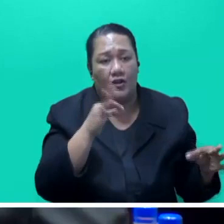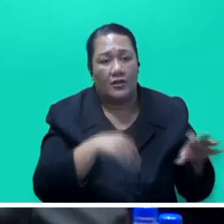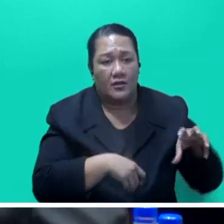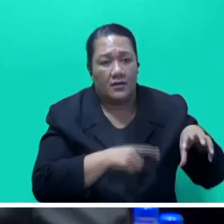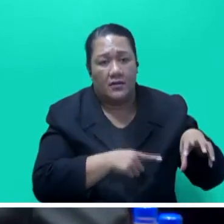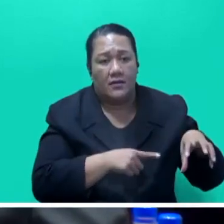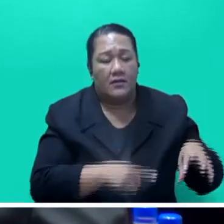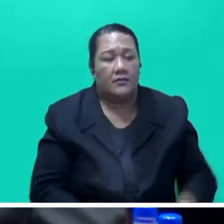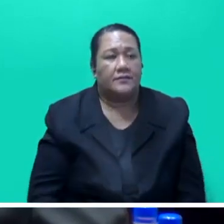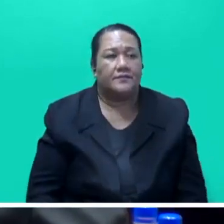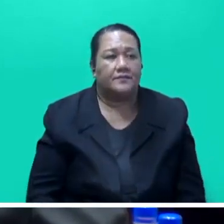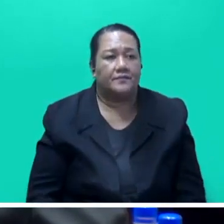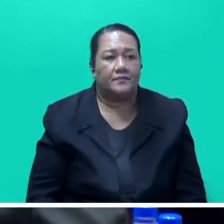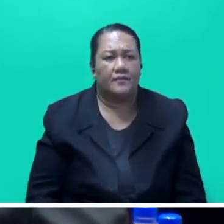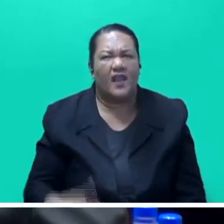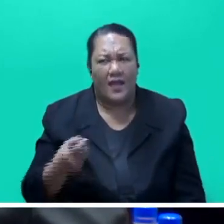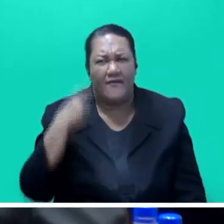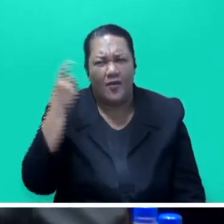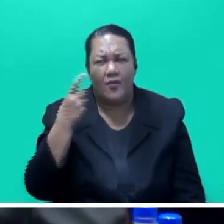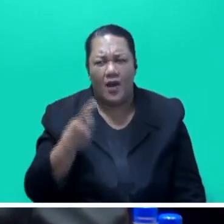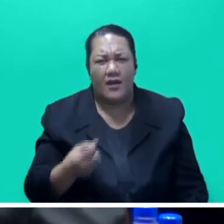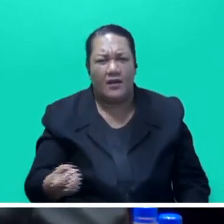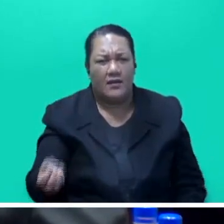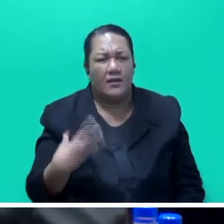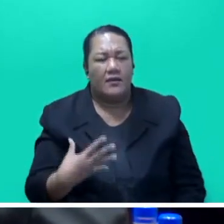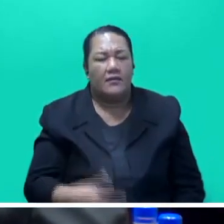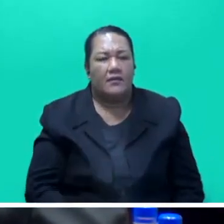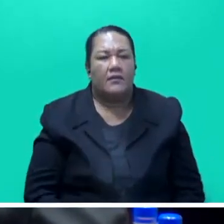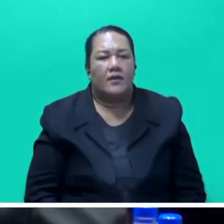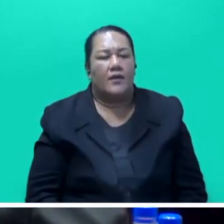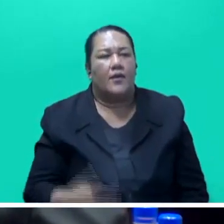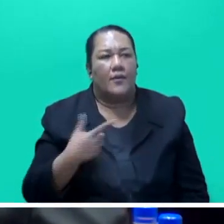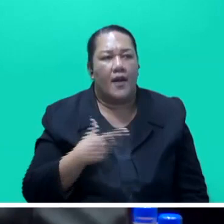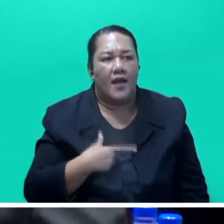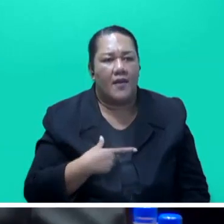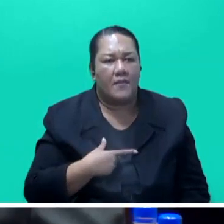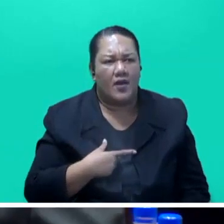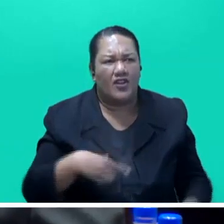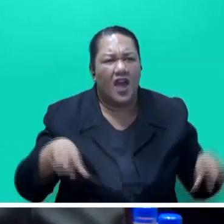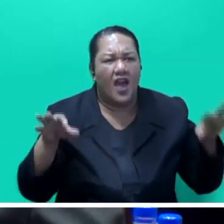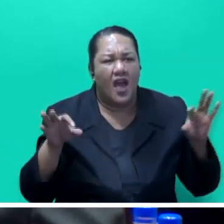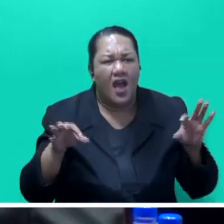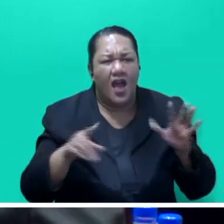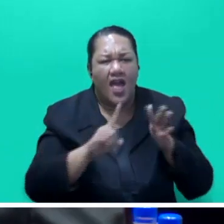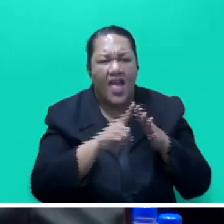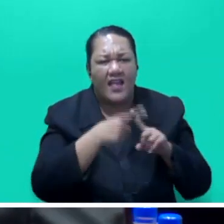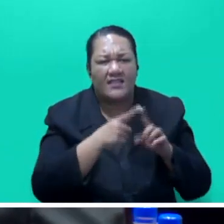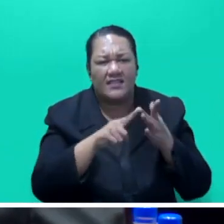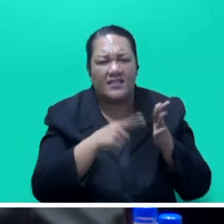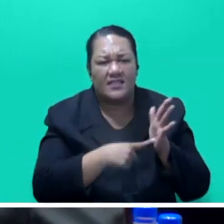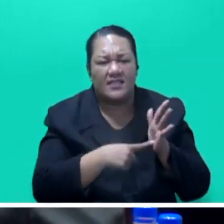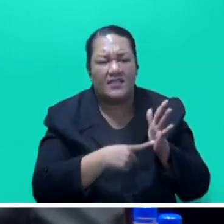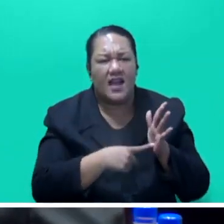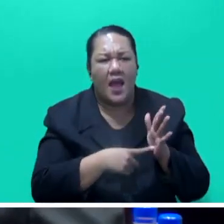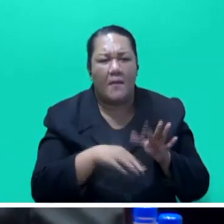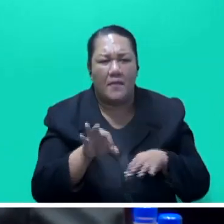this concern that they were not having these exit plans. I mean, these are normal audit